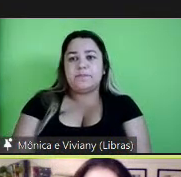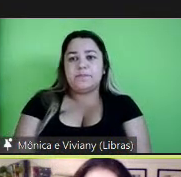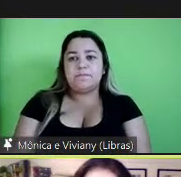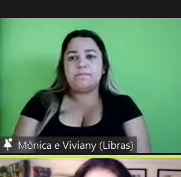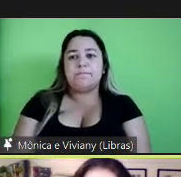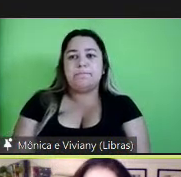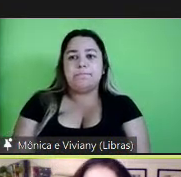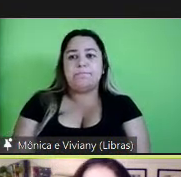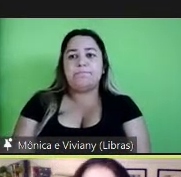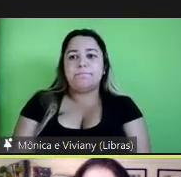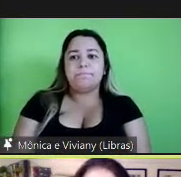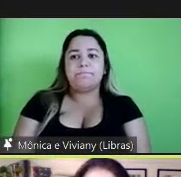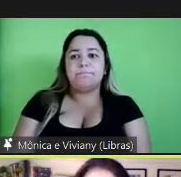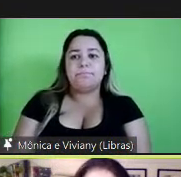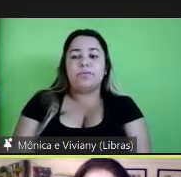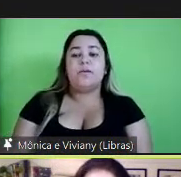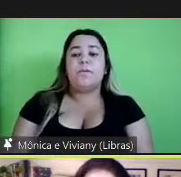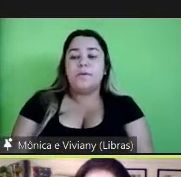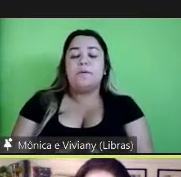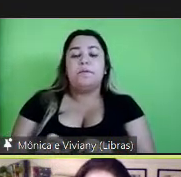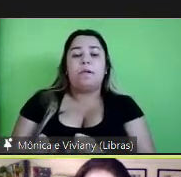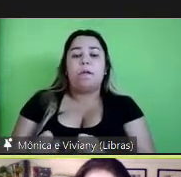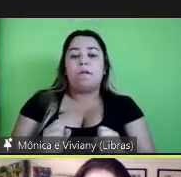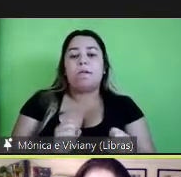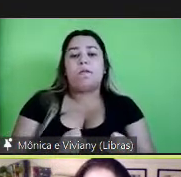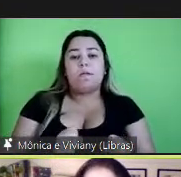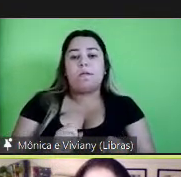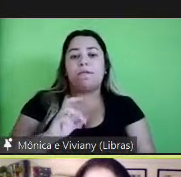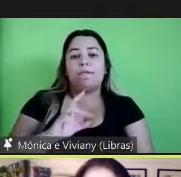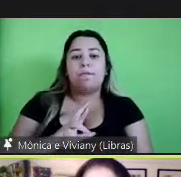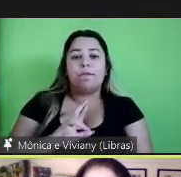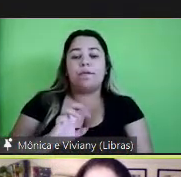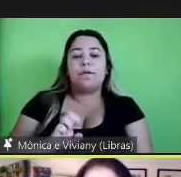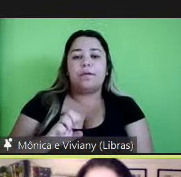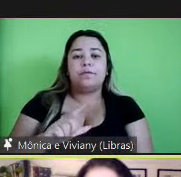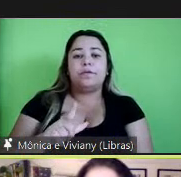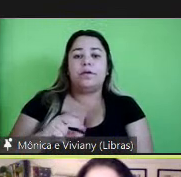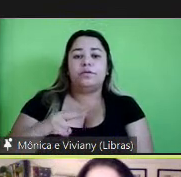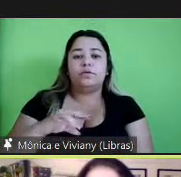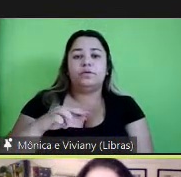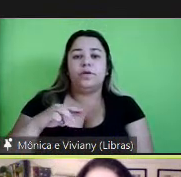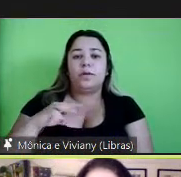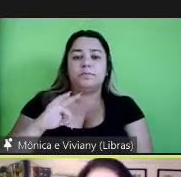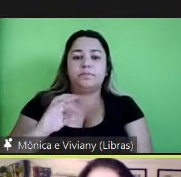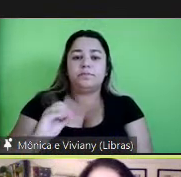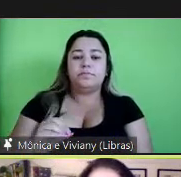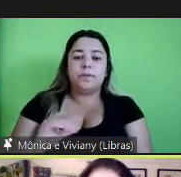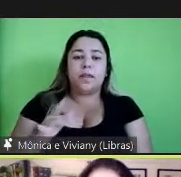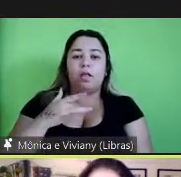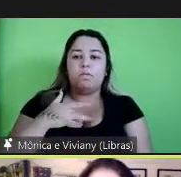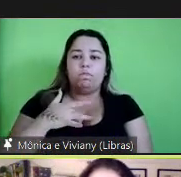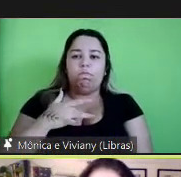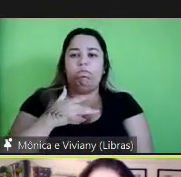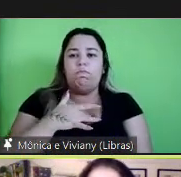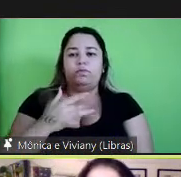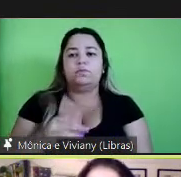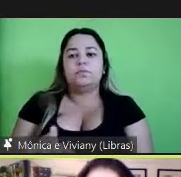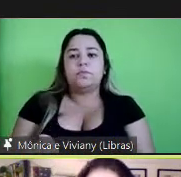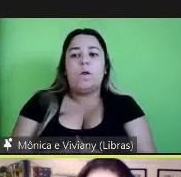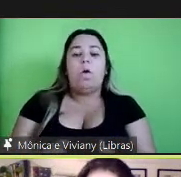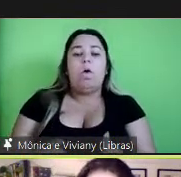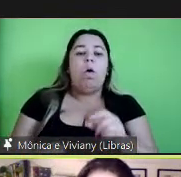their relationship and communications with healthcare providers. Therefore, healthcare providers should approach the discussion about obesity